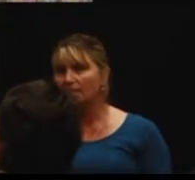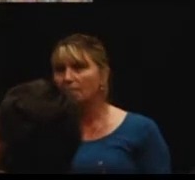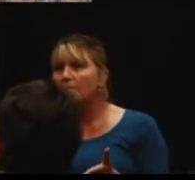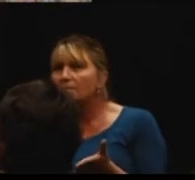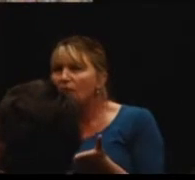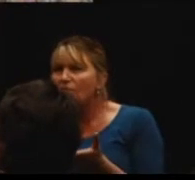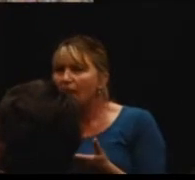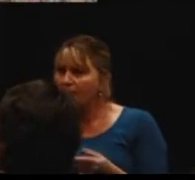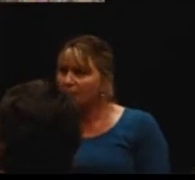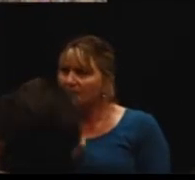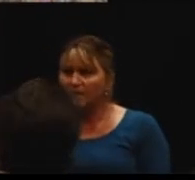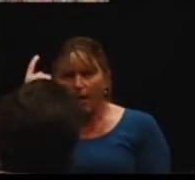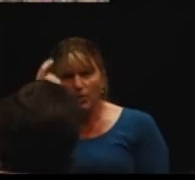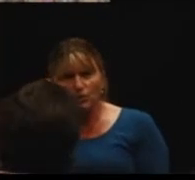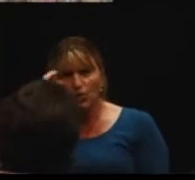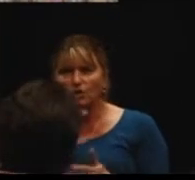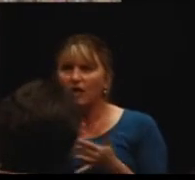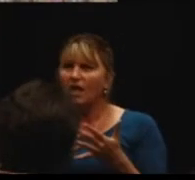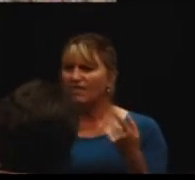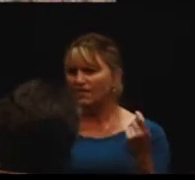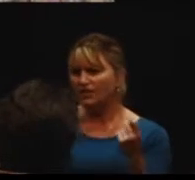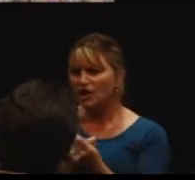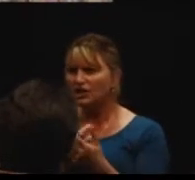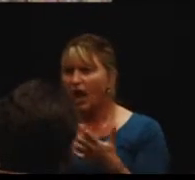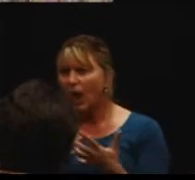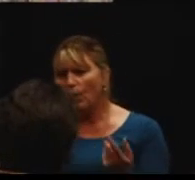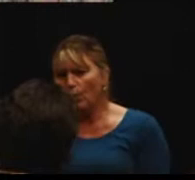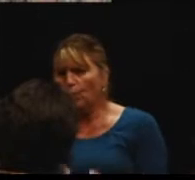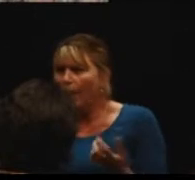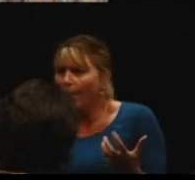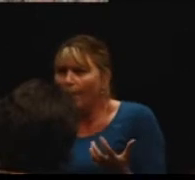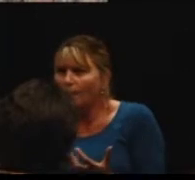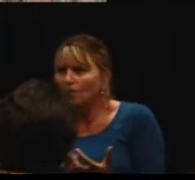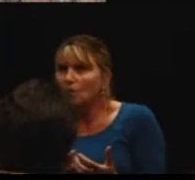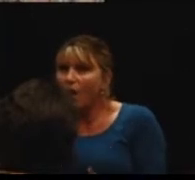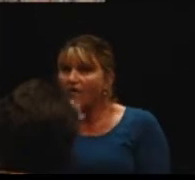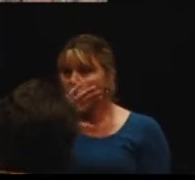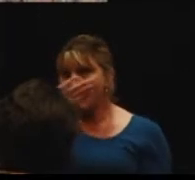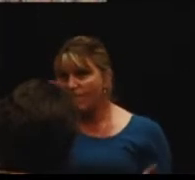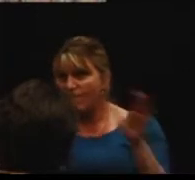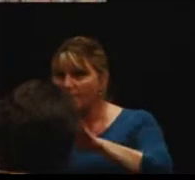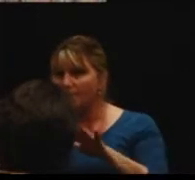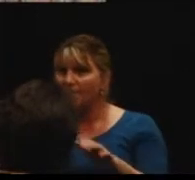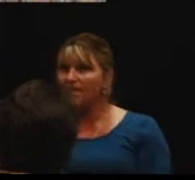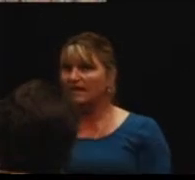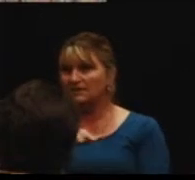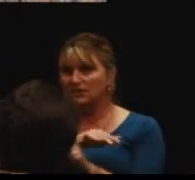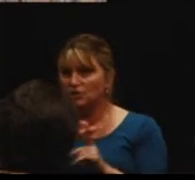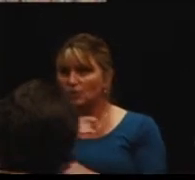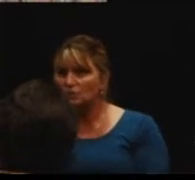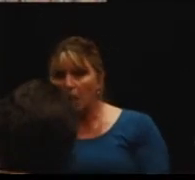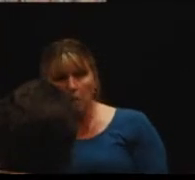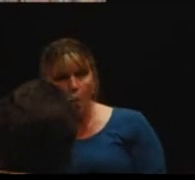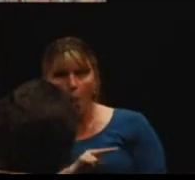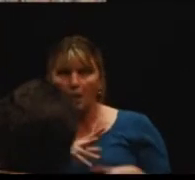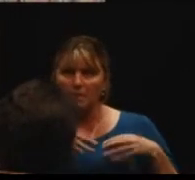concerned about the transition and how that will go. So if you turn that on its head and you look at businesses, say, that rely